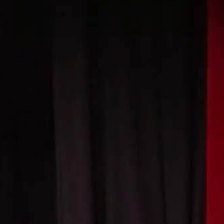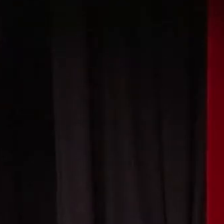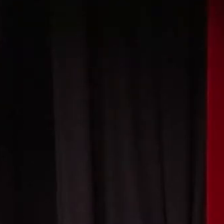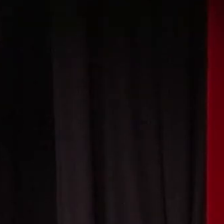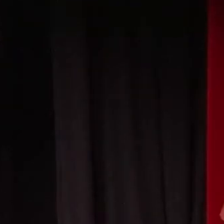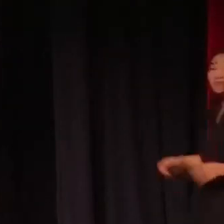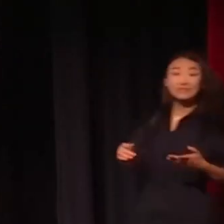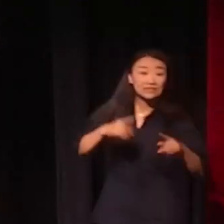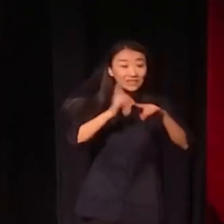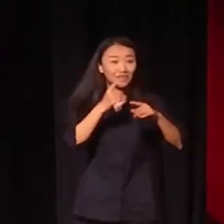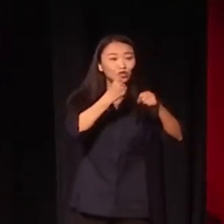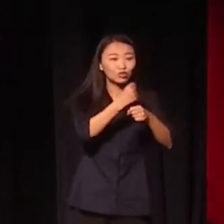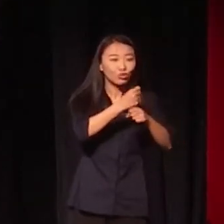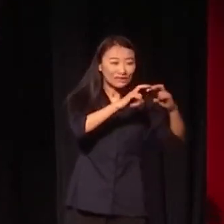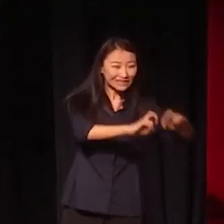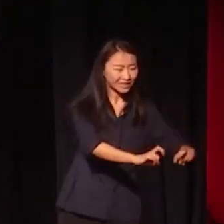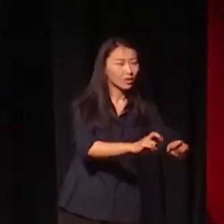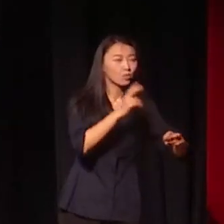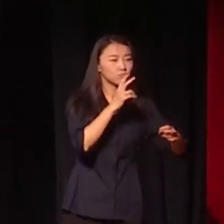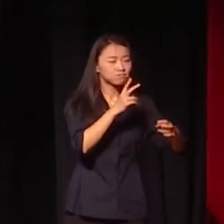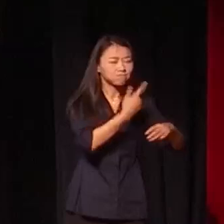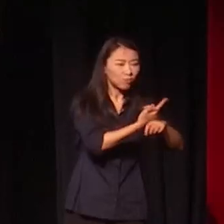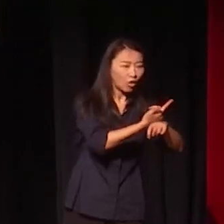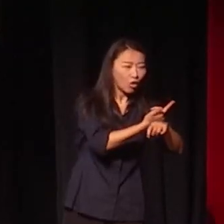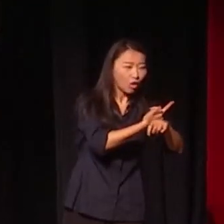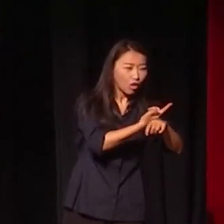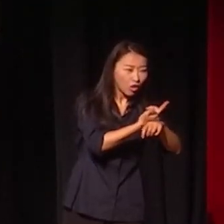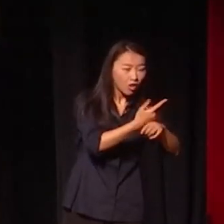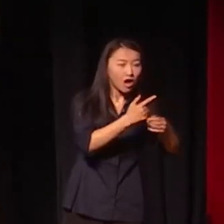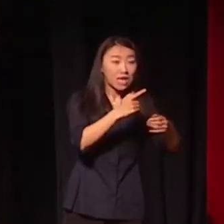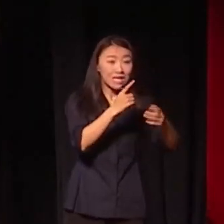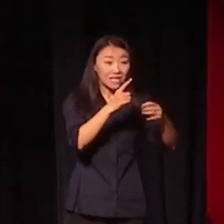while. The results can take a while to bear fruit. So